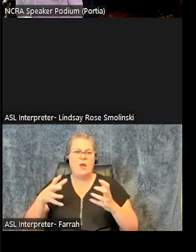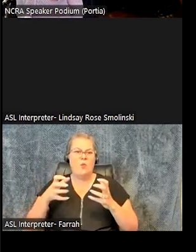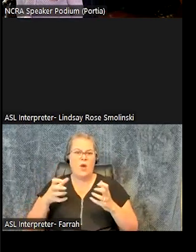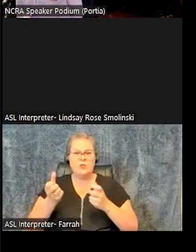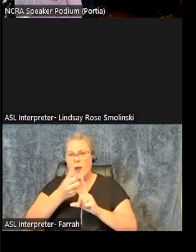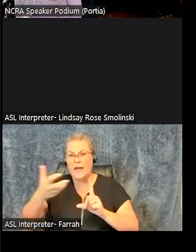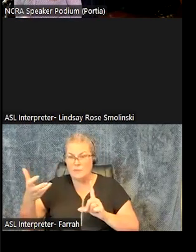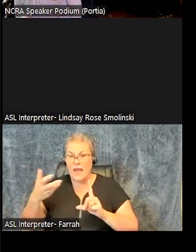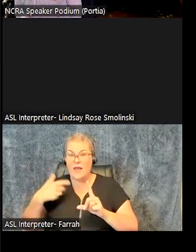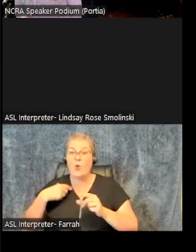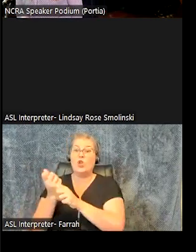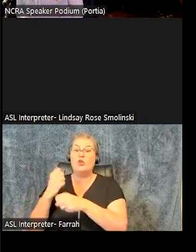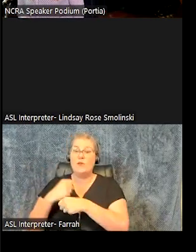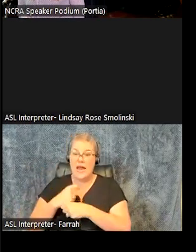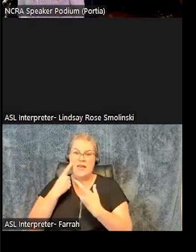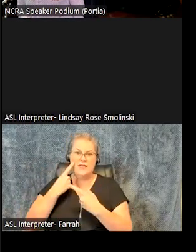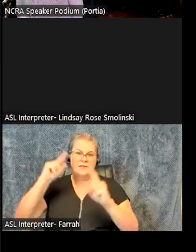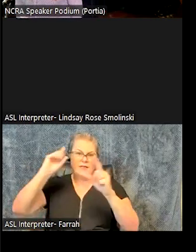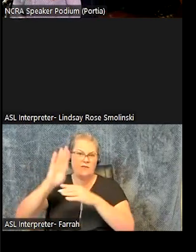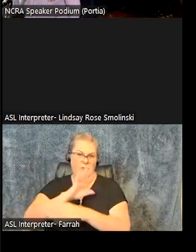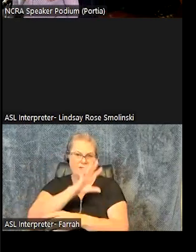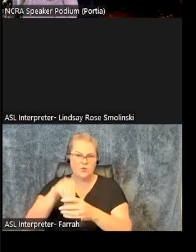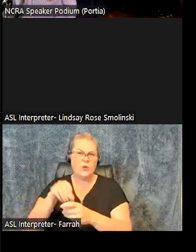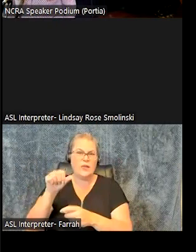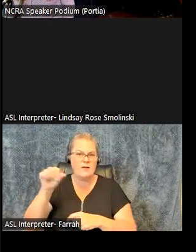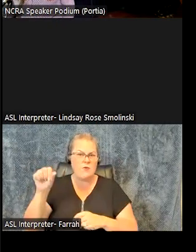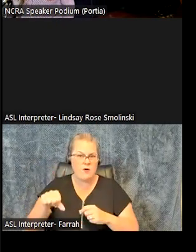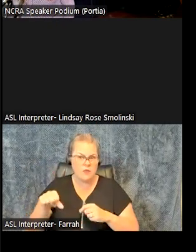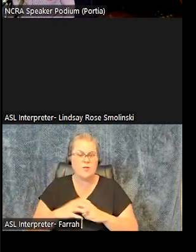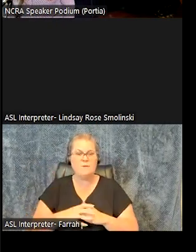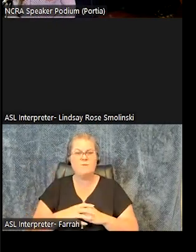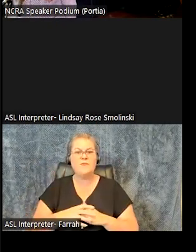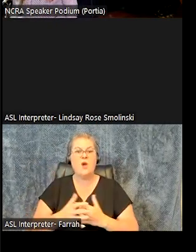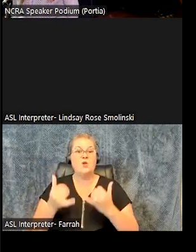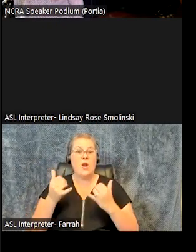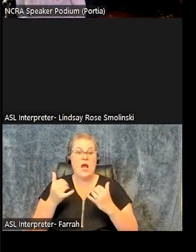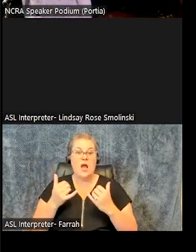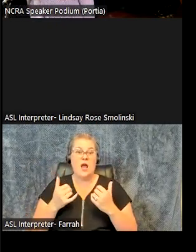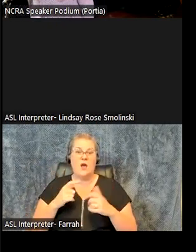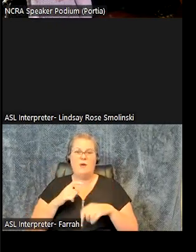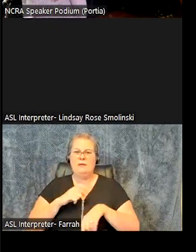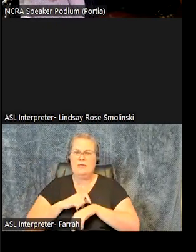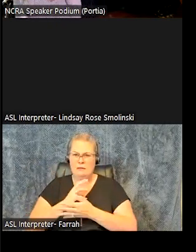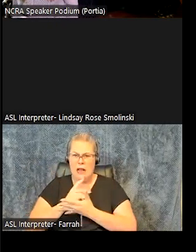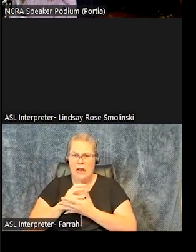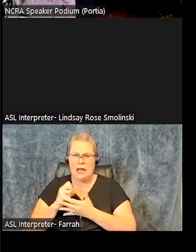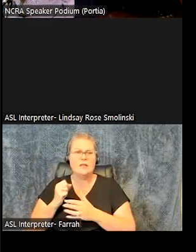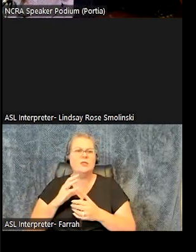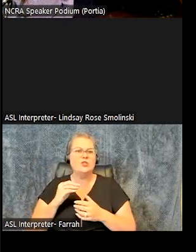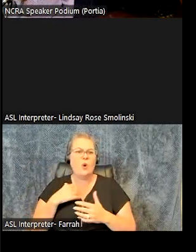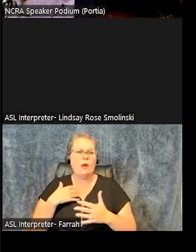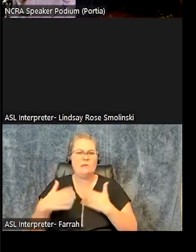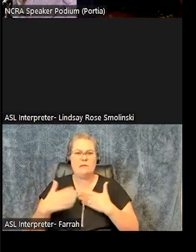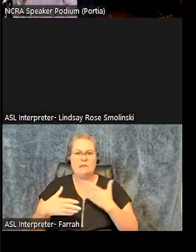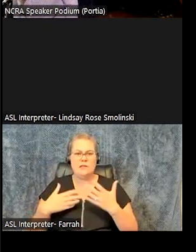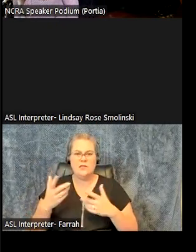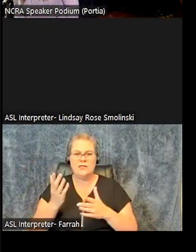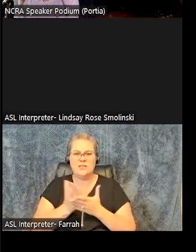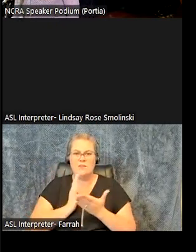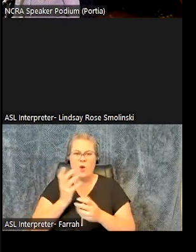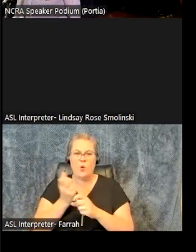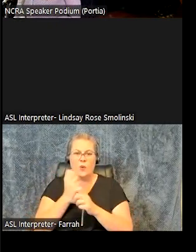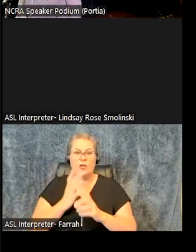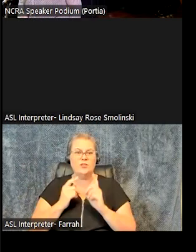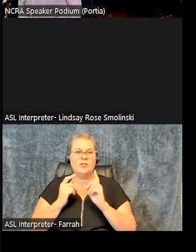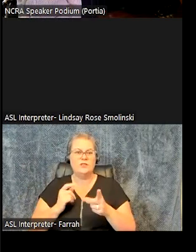business within Austin. Now, quickly, time is tripping away. So I'm going to go over some of our winners. This was one of our early winners. It's